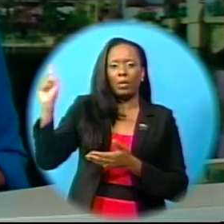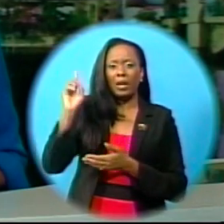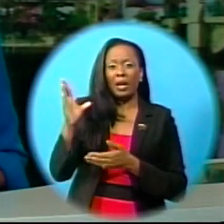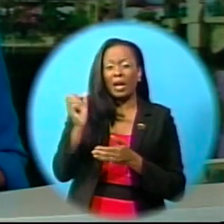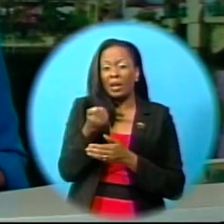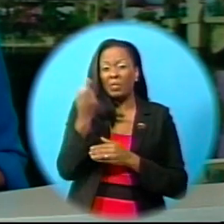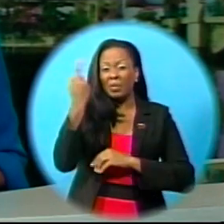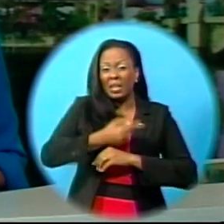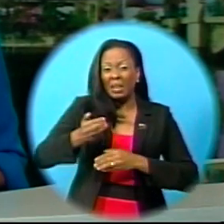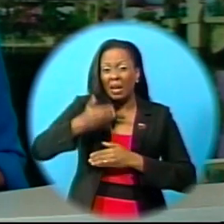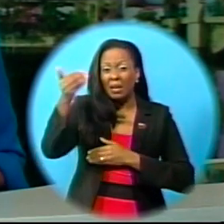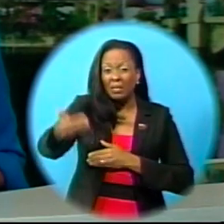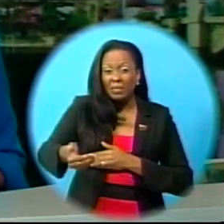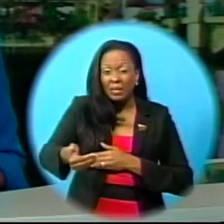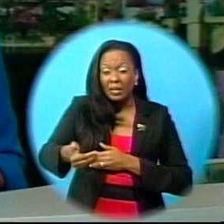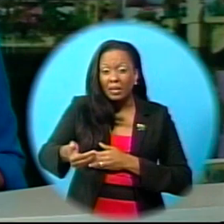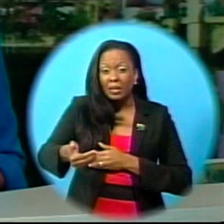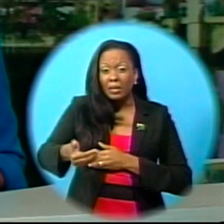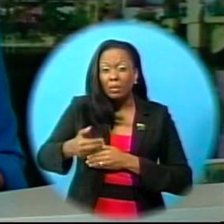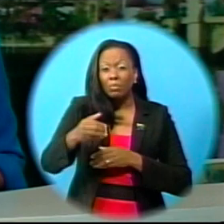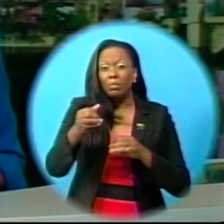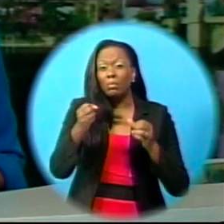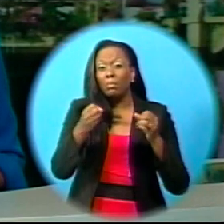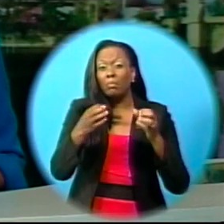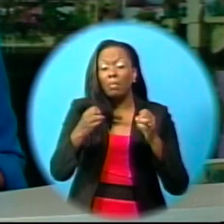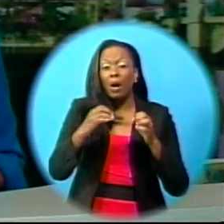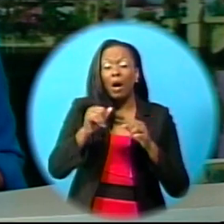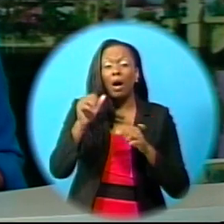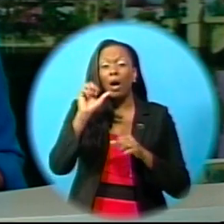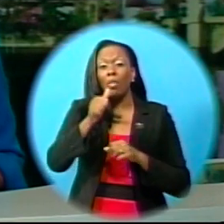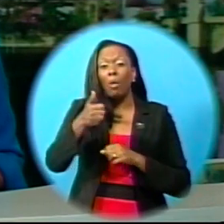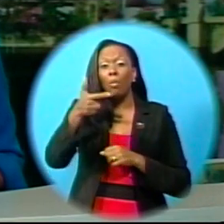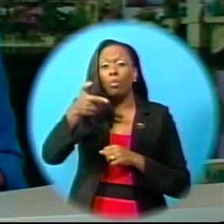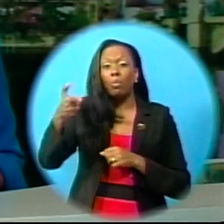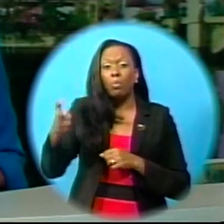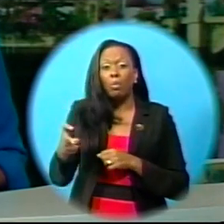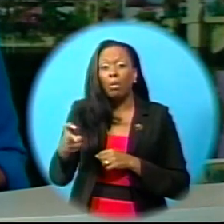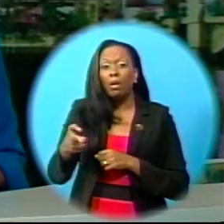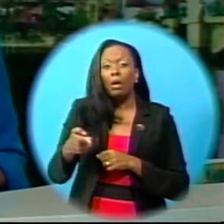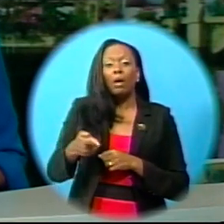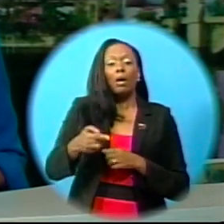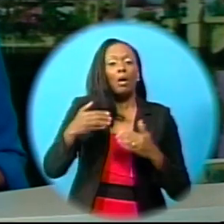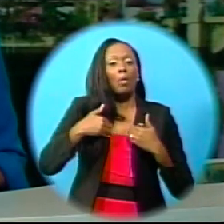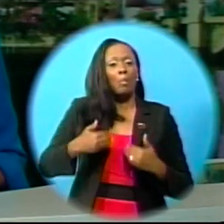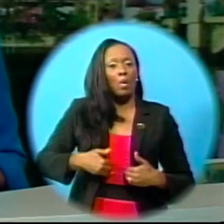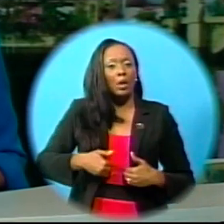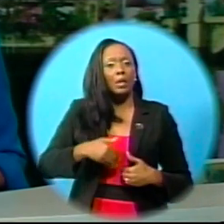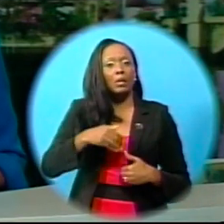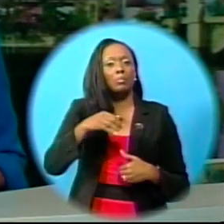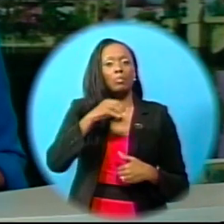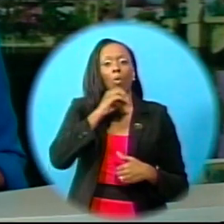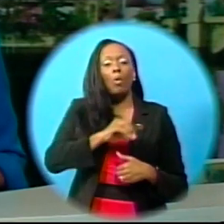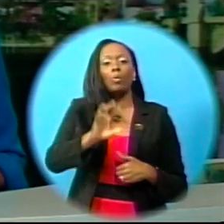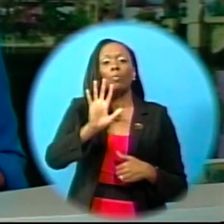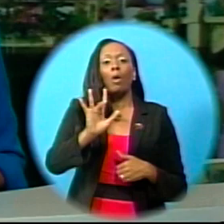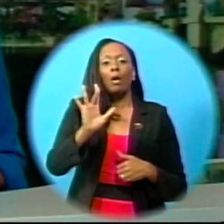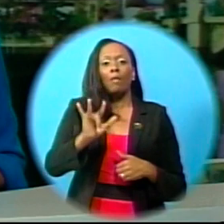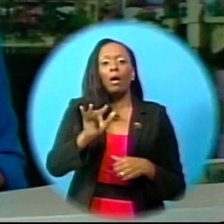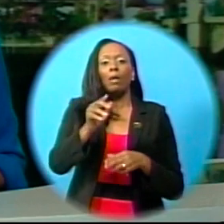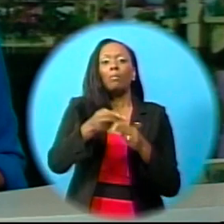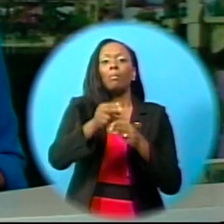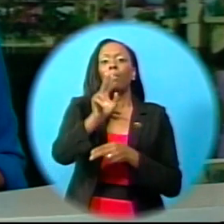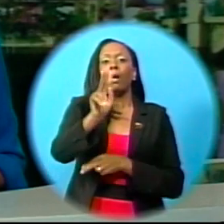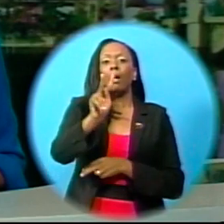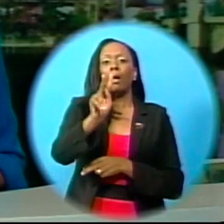days after, police who were responding to a report of gunshots in the Valerie area discovered the body of 25-year-old